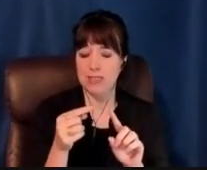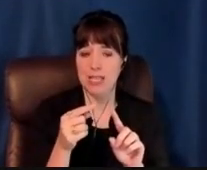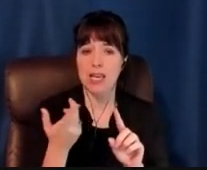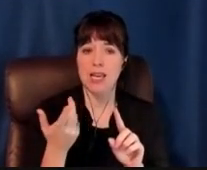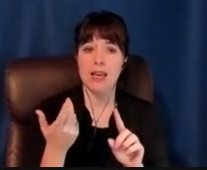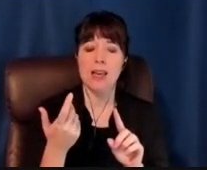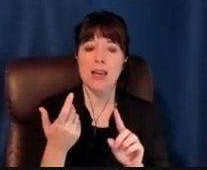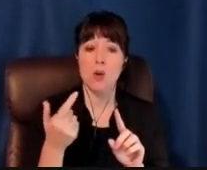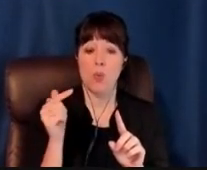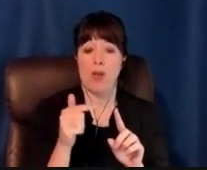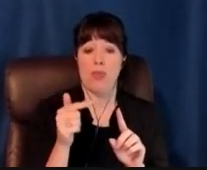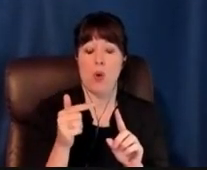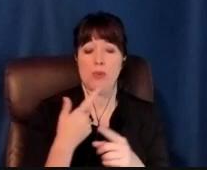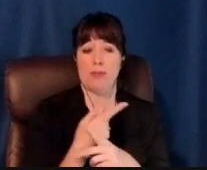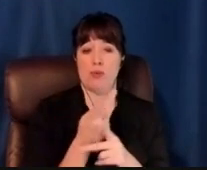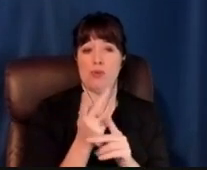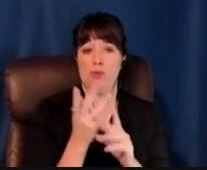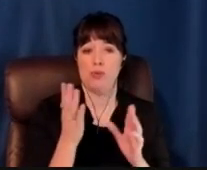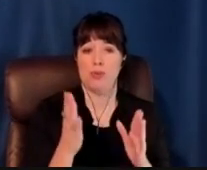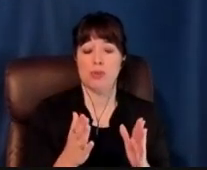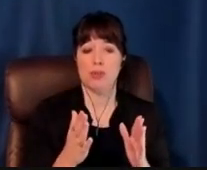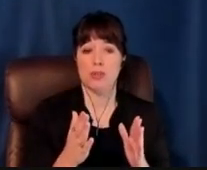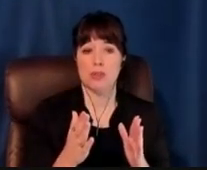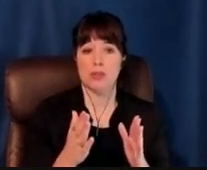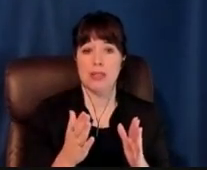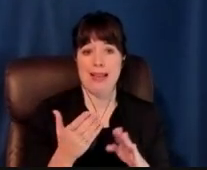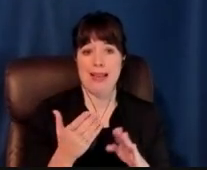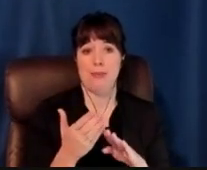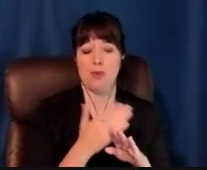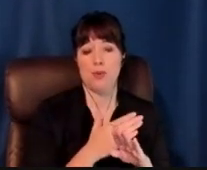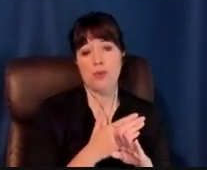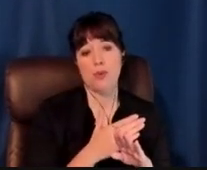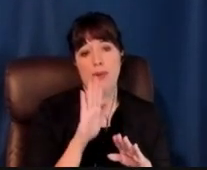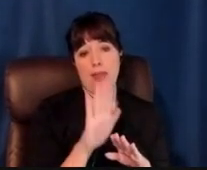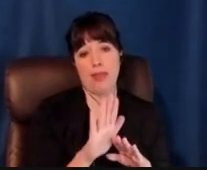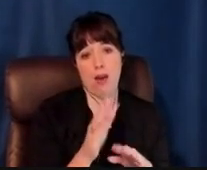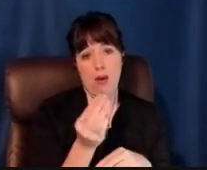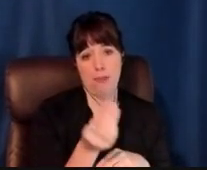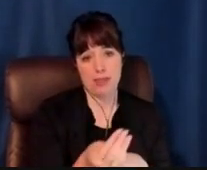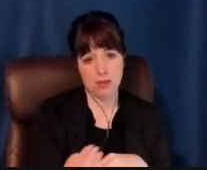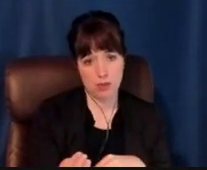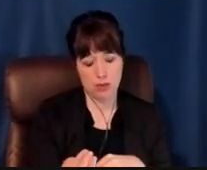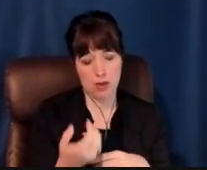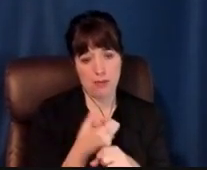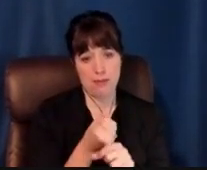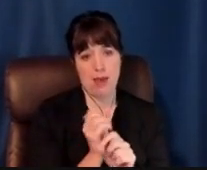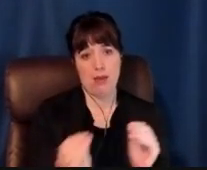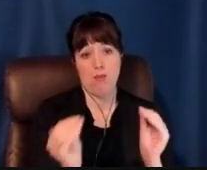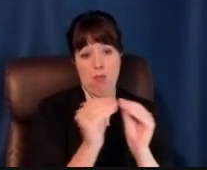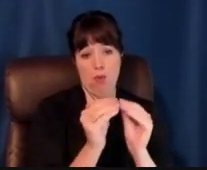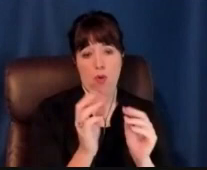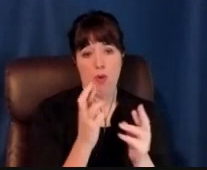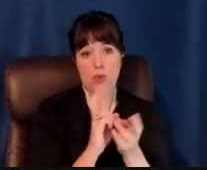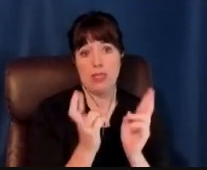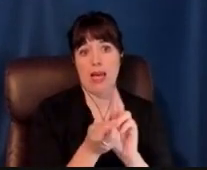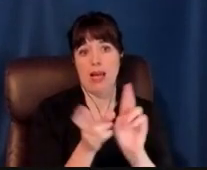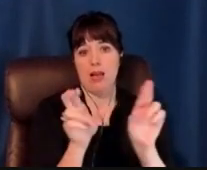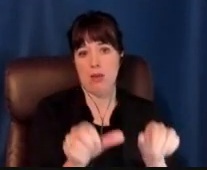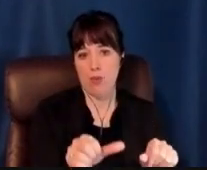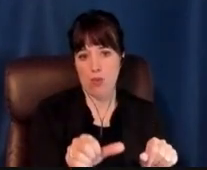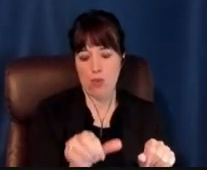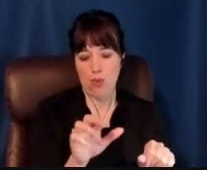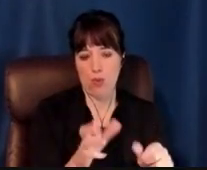as those producers improve their material and make it more recyclable or offer